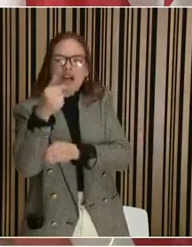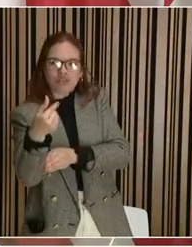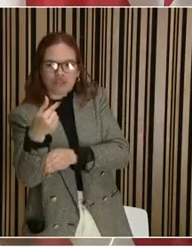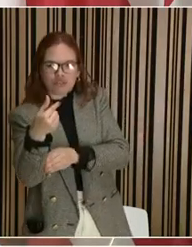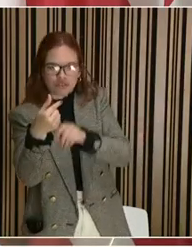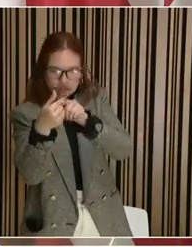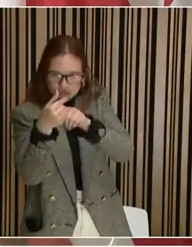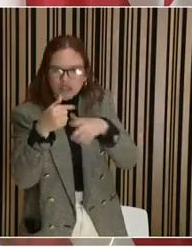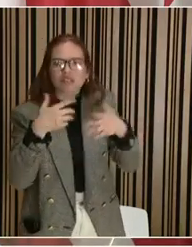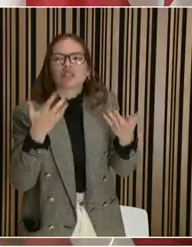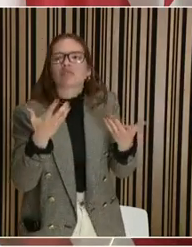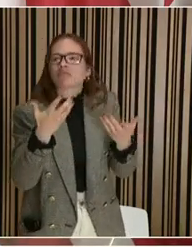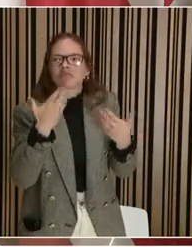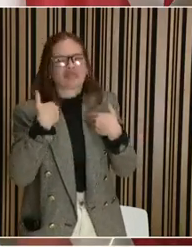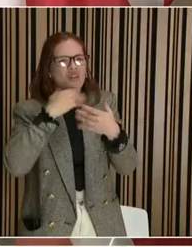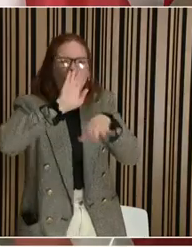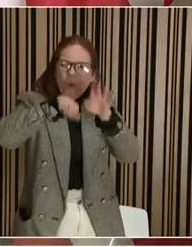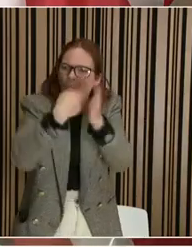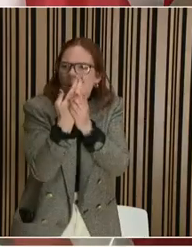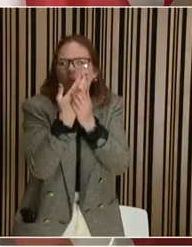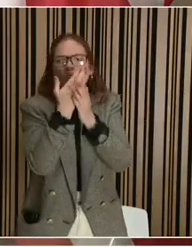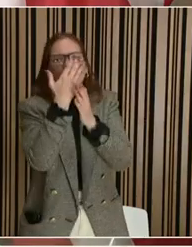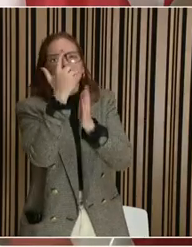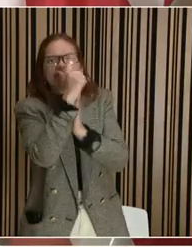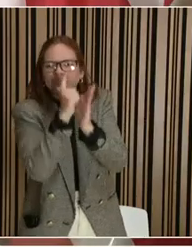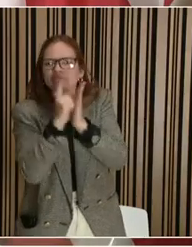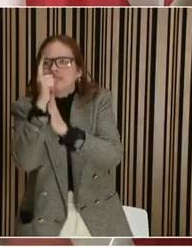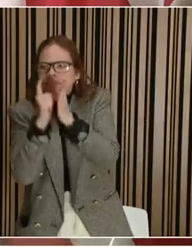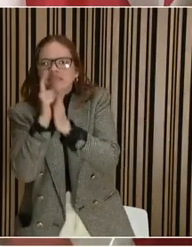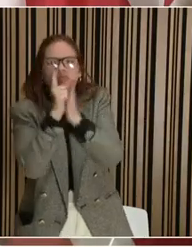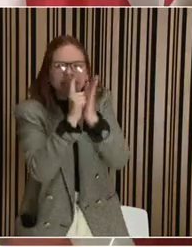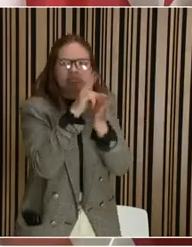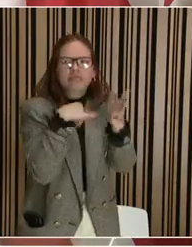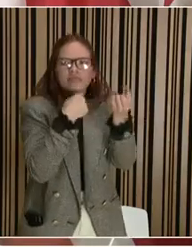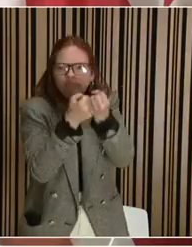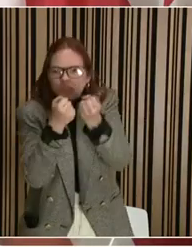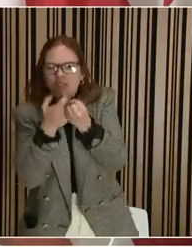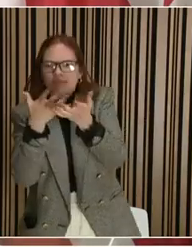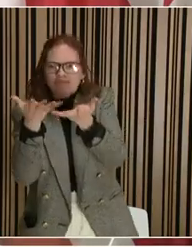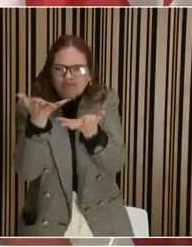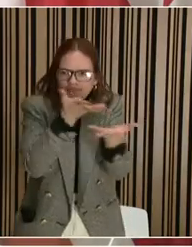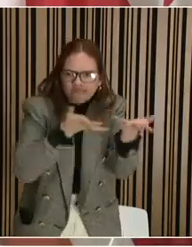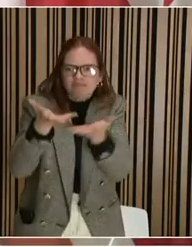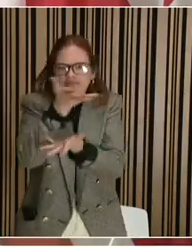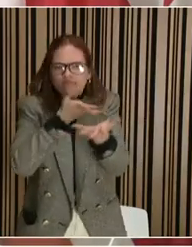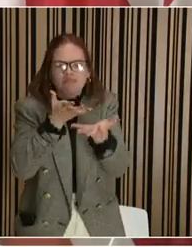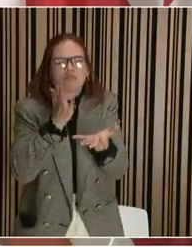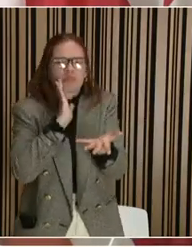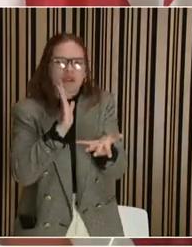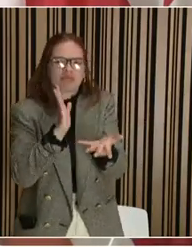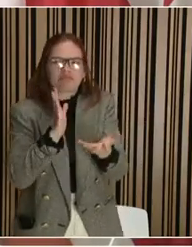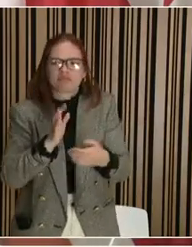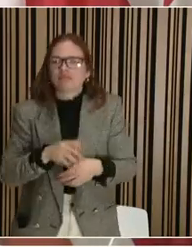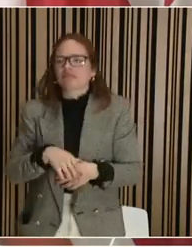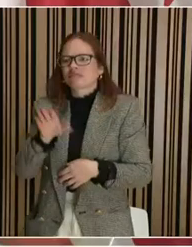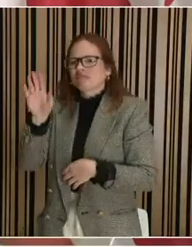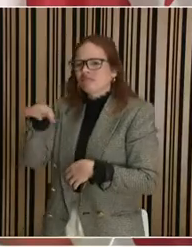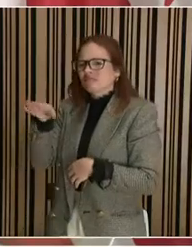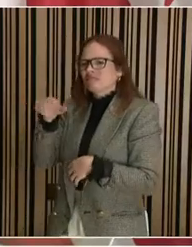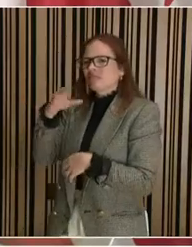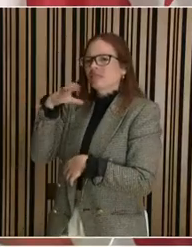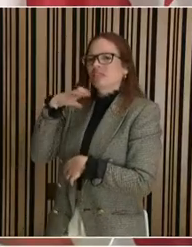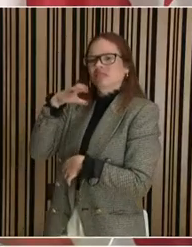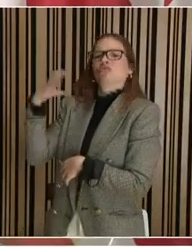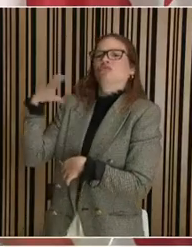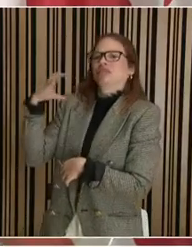all the lawyers at ELM, we all kind of chip in and help each other. But that's what's going on now. So who does your boss report to? Madam Mayor, he's